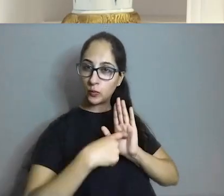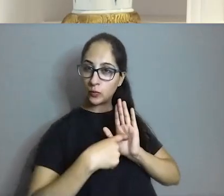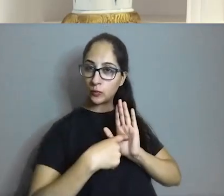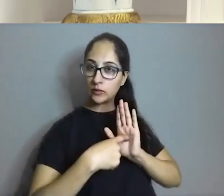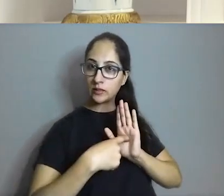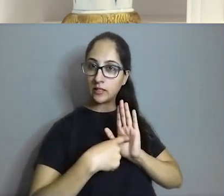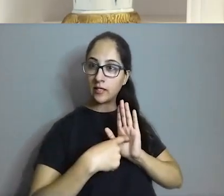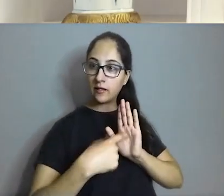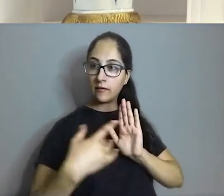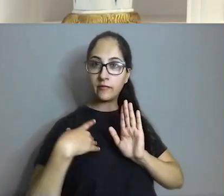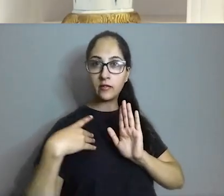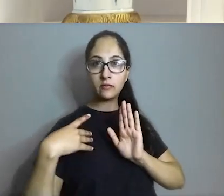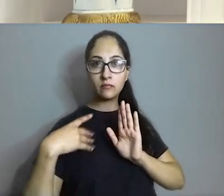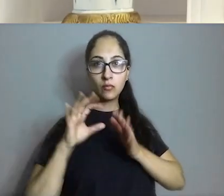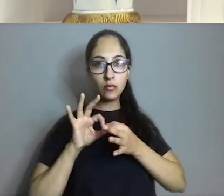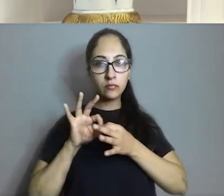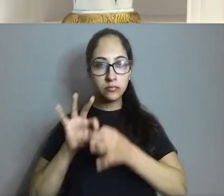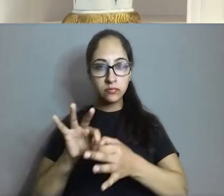and hope for the future.